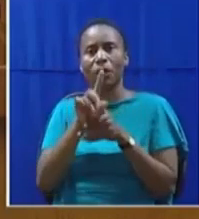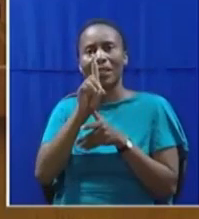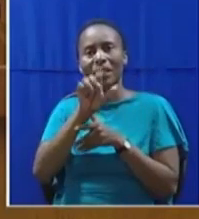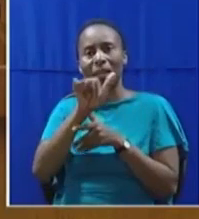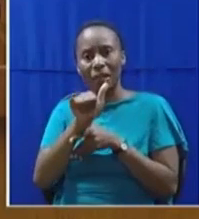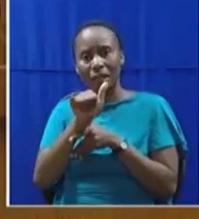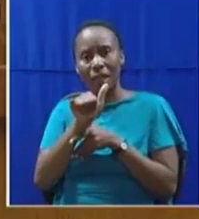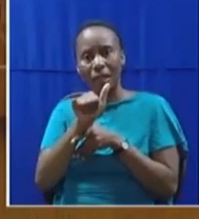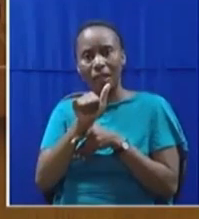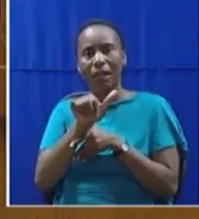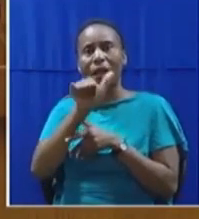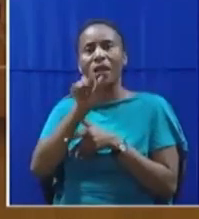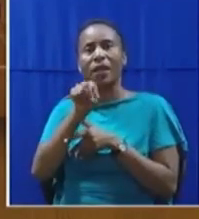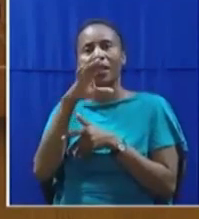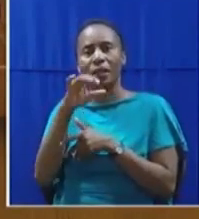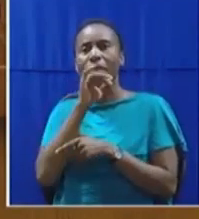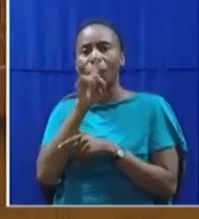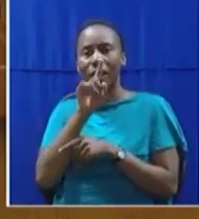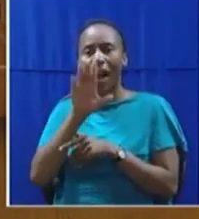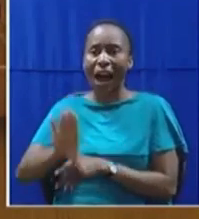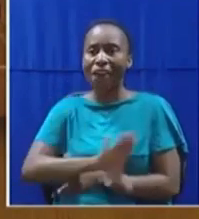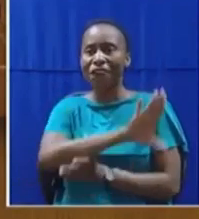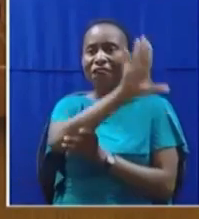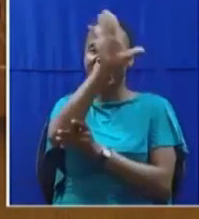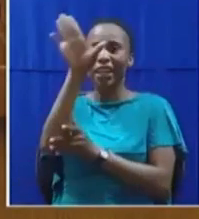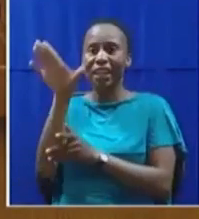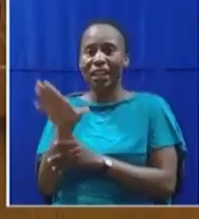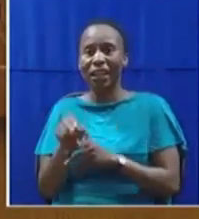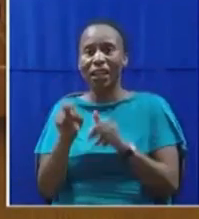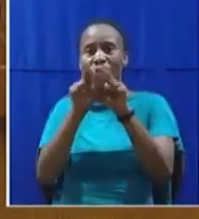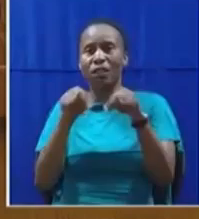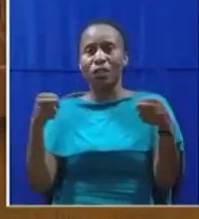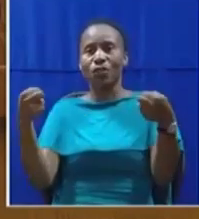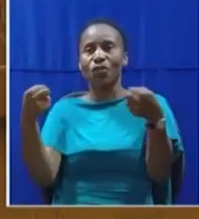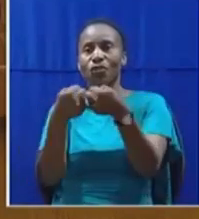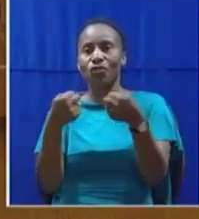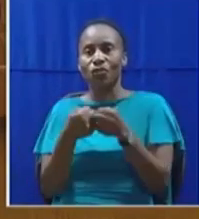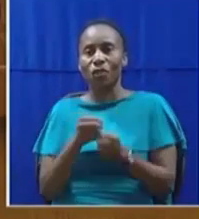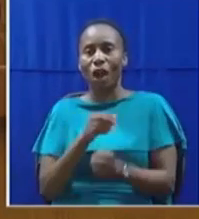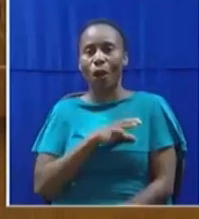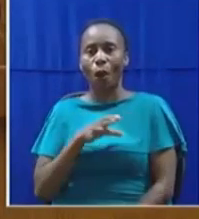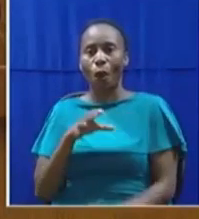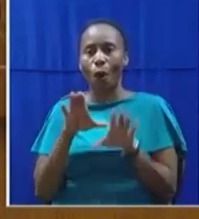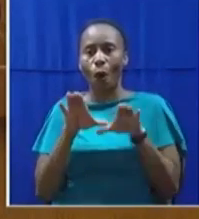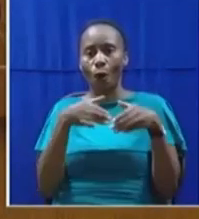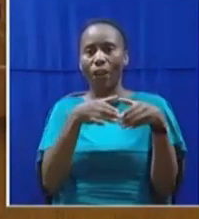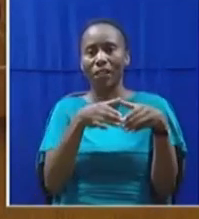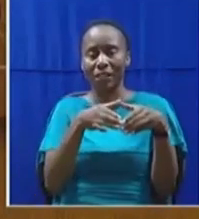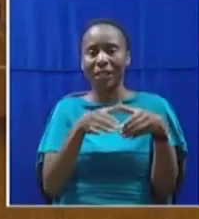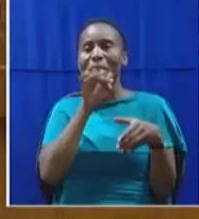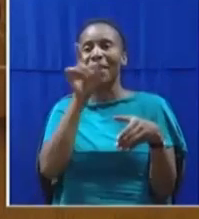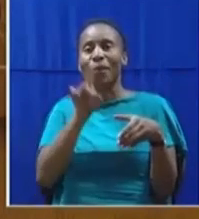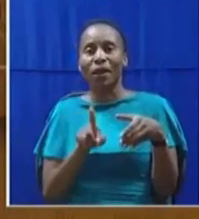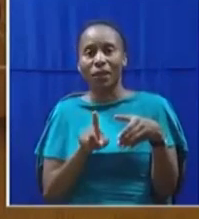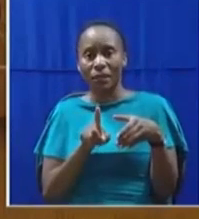means African National Congress, if they don't know. What it means then is that